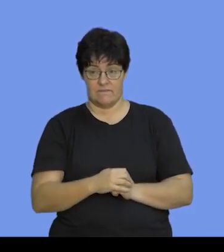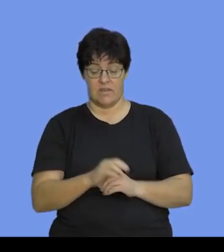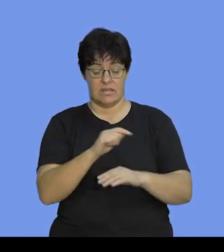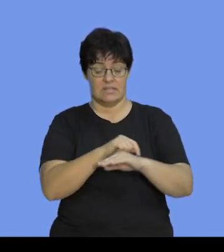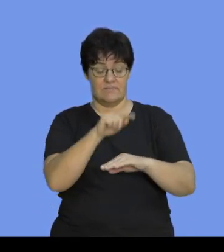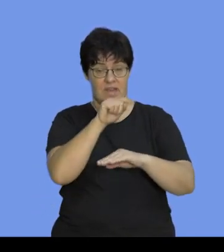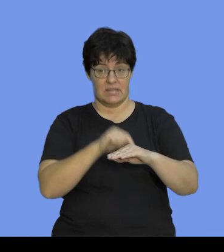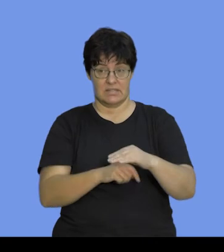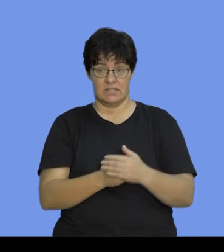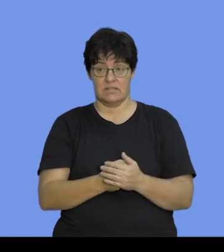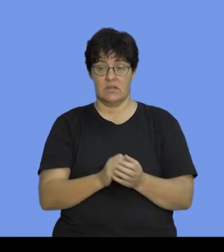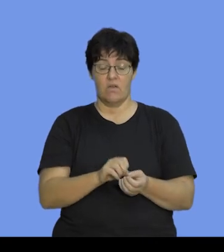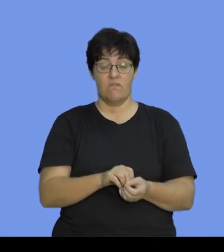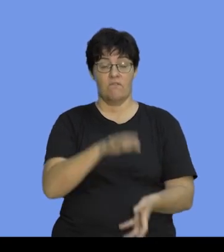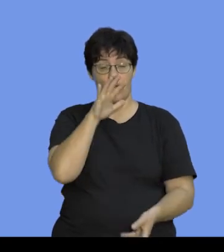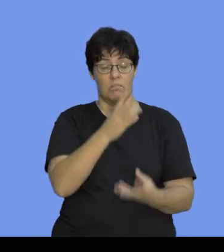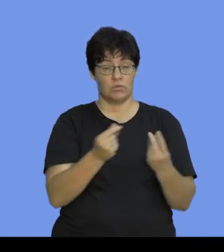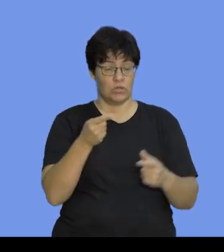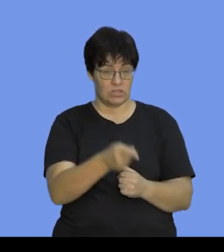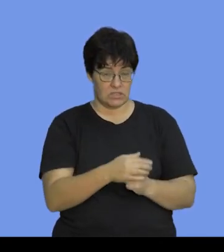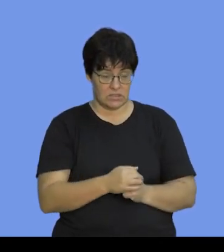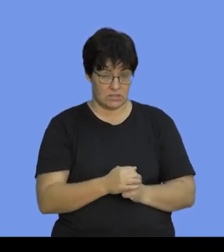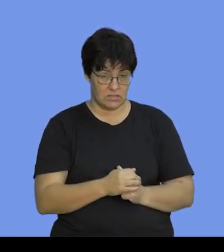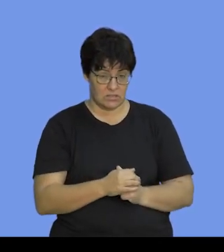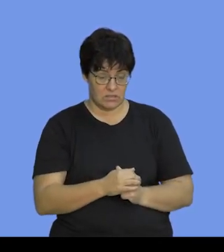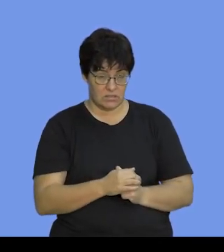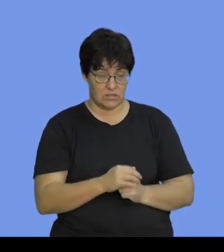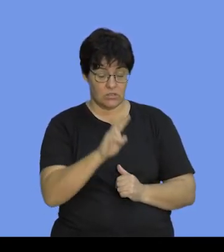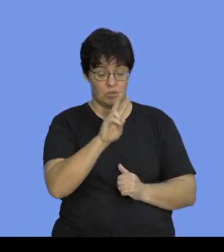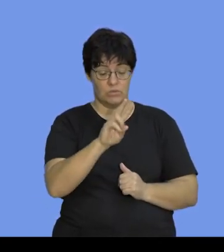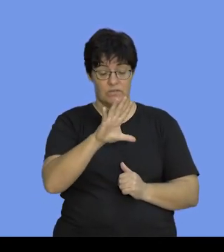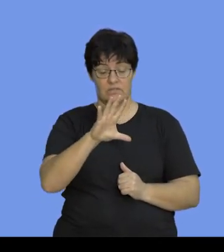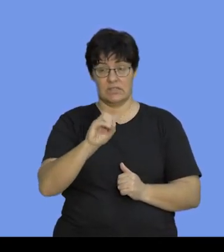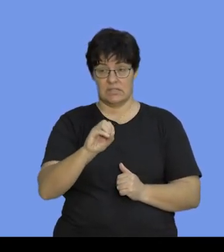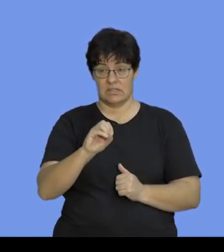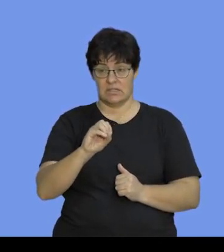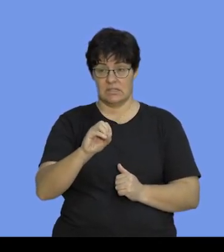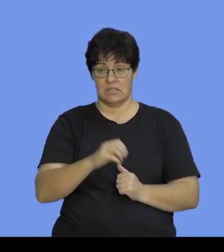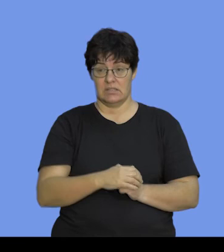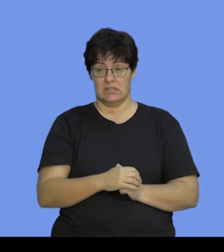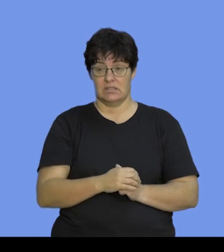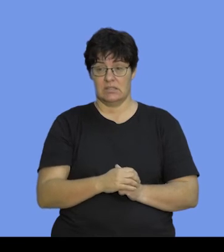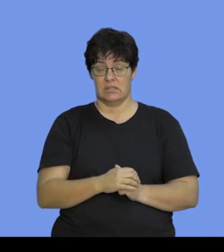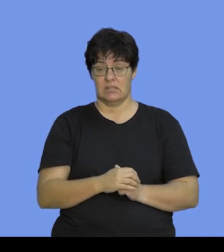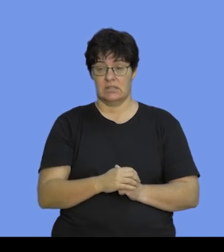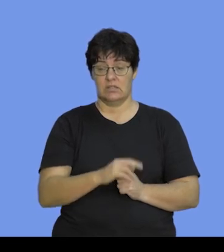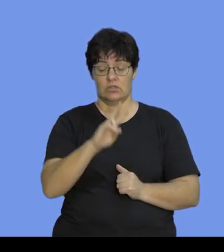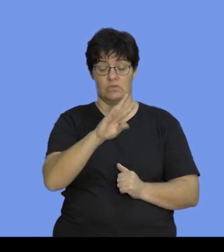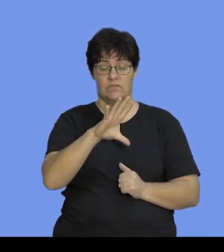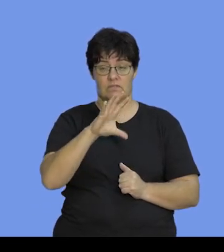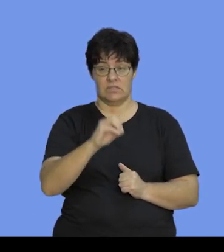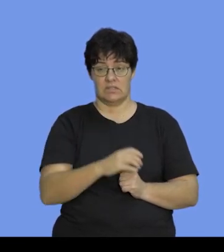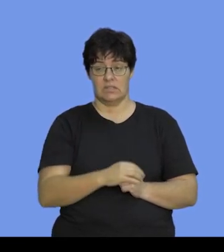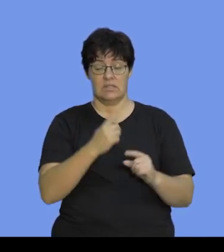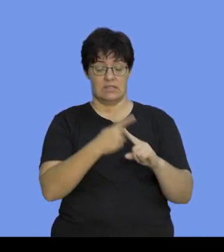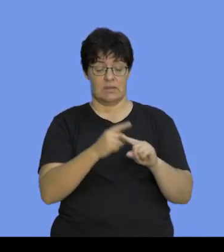divided by the volume of solution. The resulting solution will be 250. So this is like 250